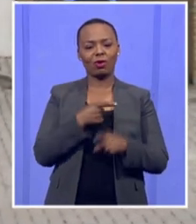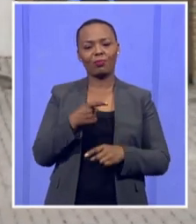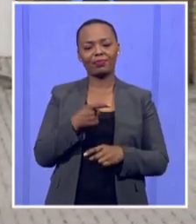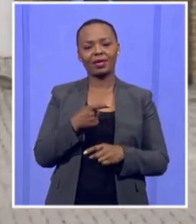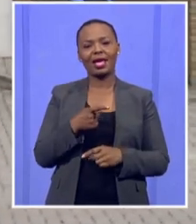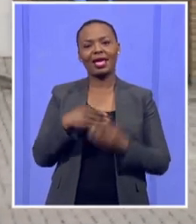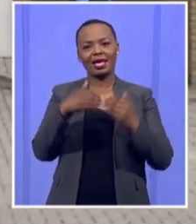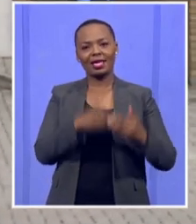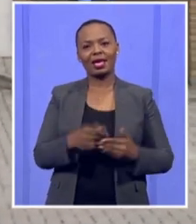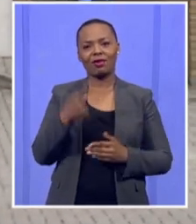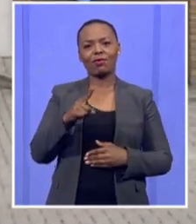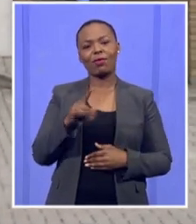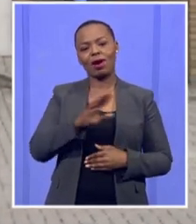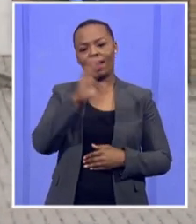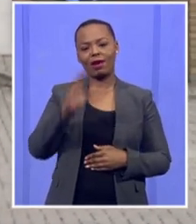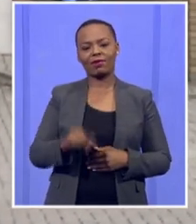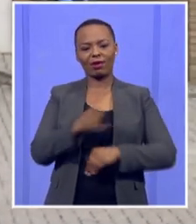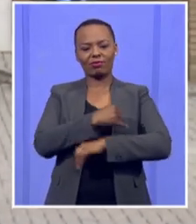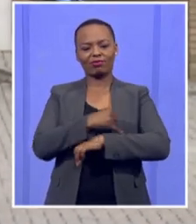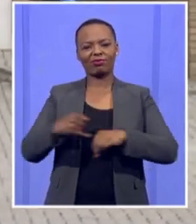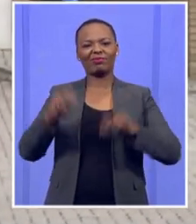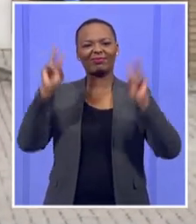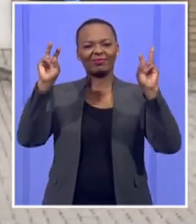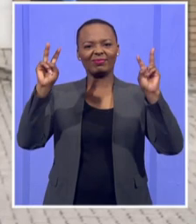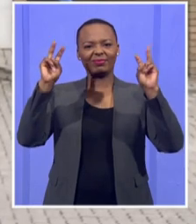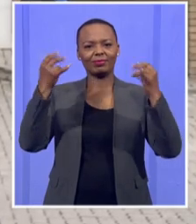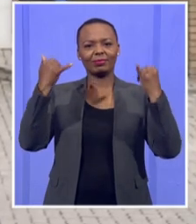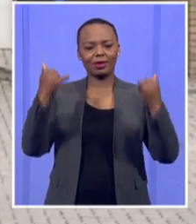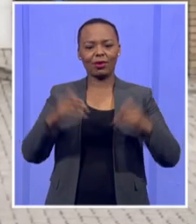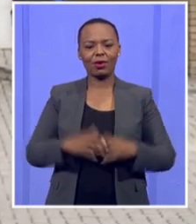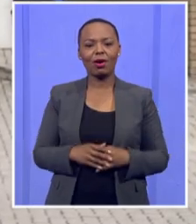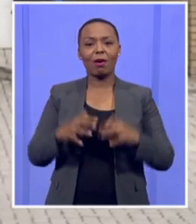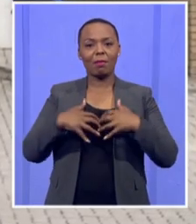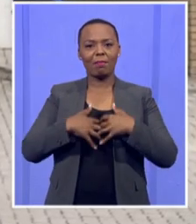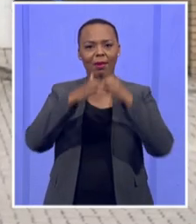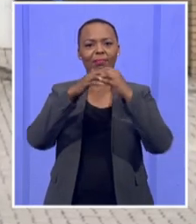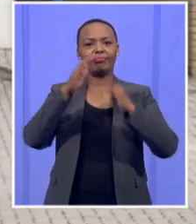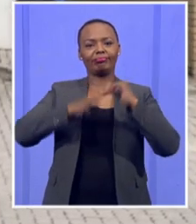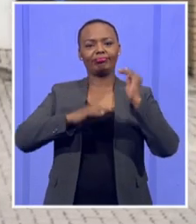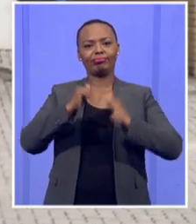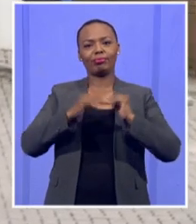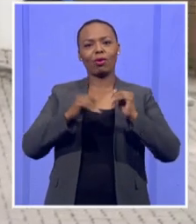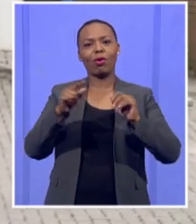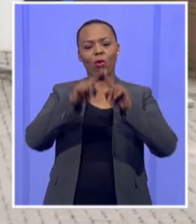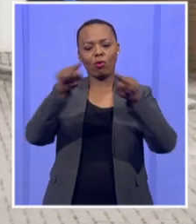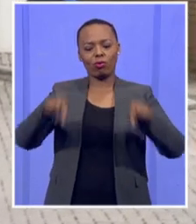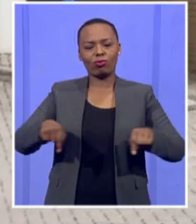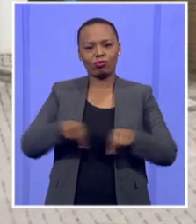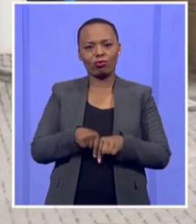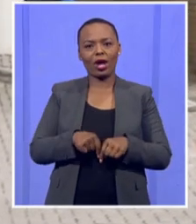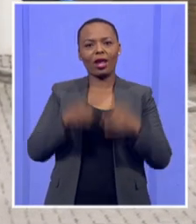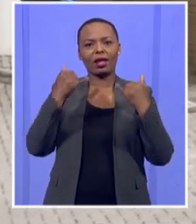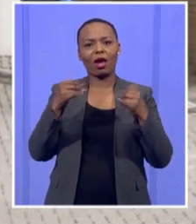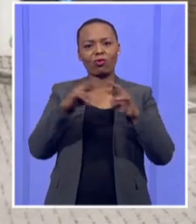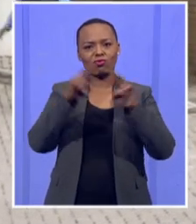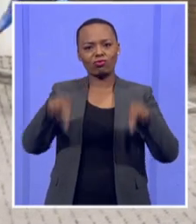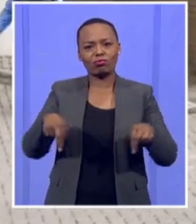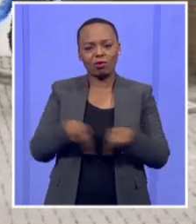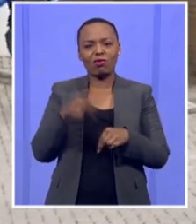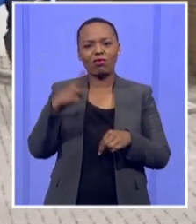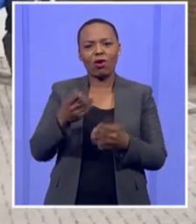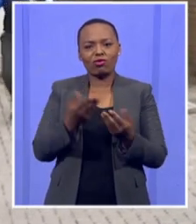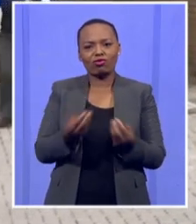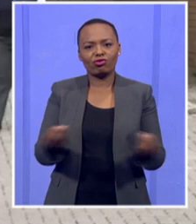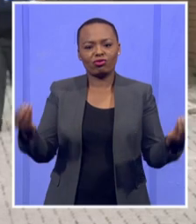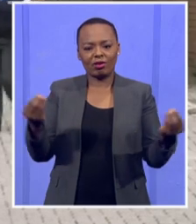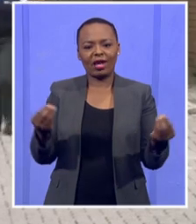Care for Africa, speaking to us about this new ward and also this new surgeries that they're going to be doing here for young children.